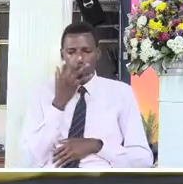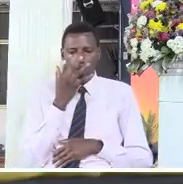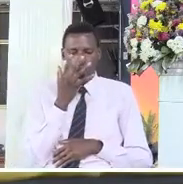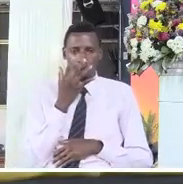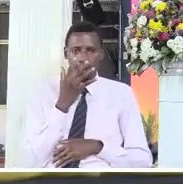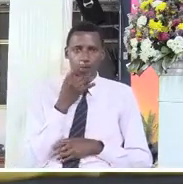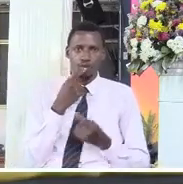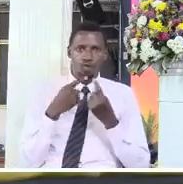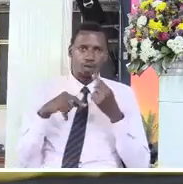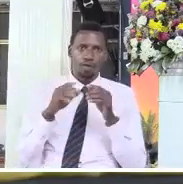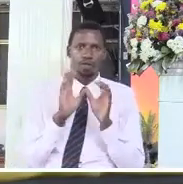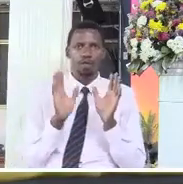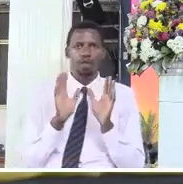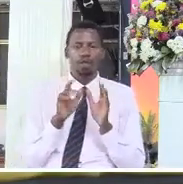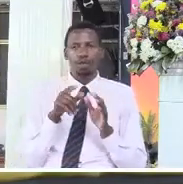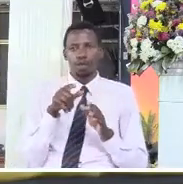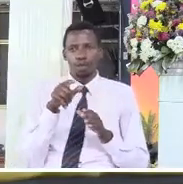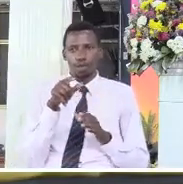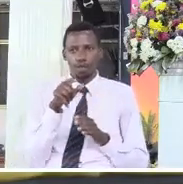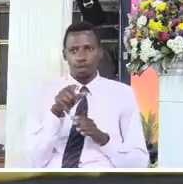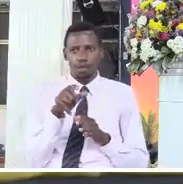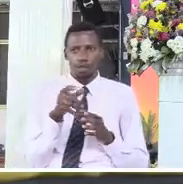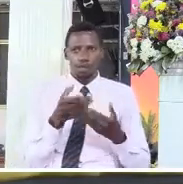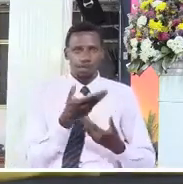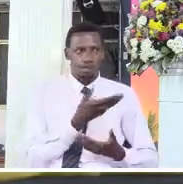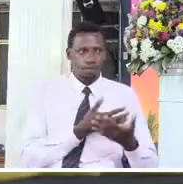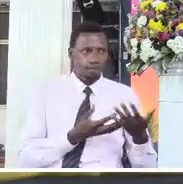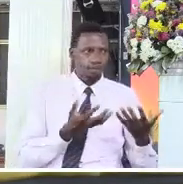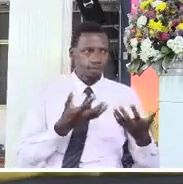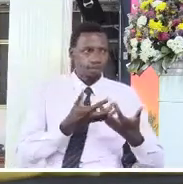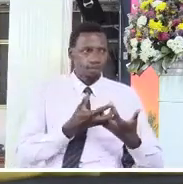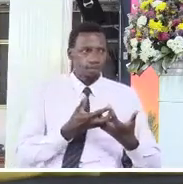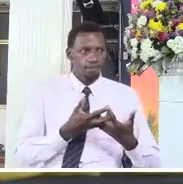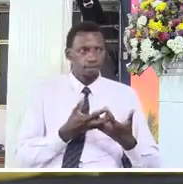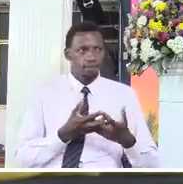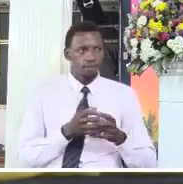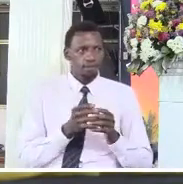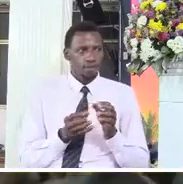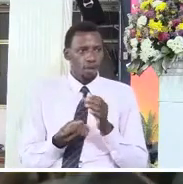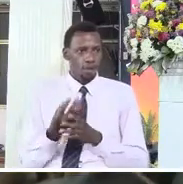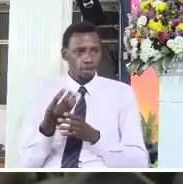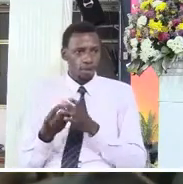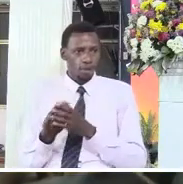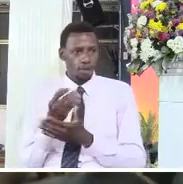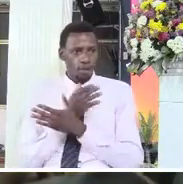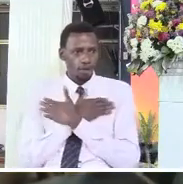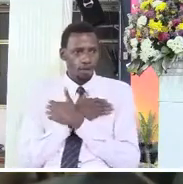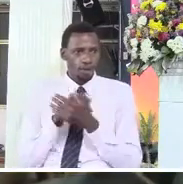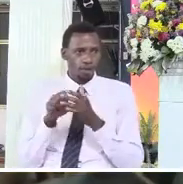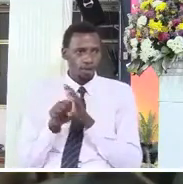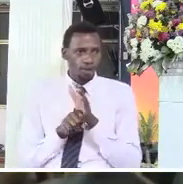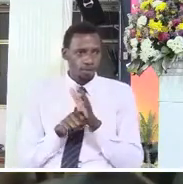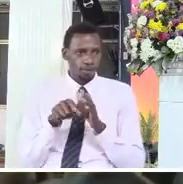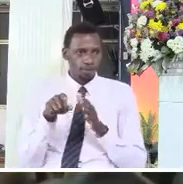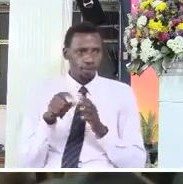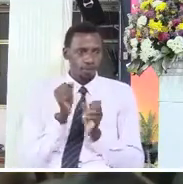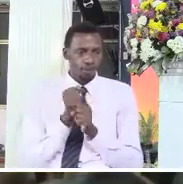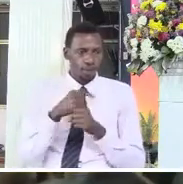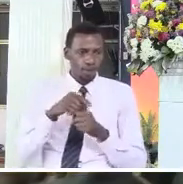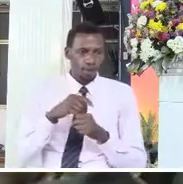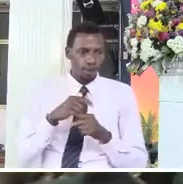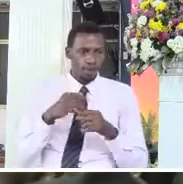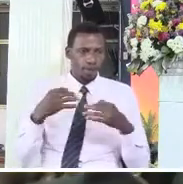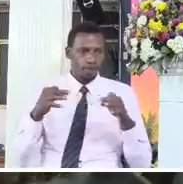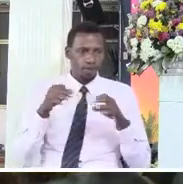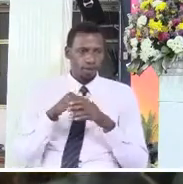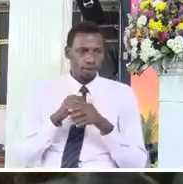us. You see, that mingling and bonding and forming friendships, it really makes us free in the church,